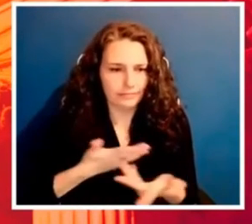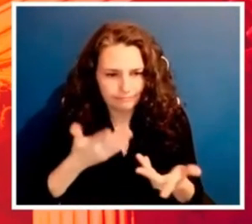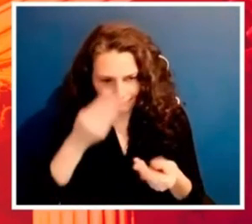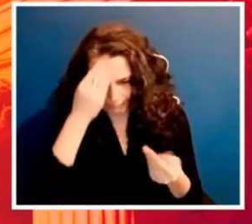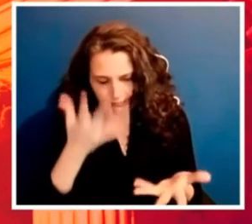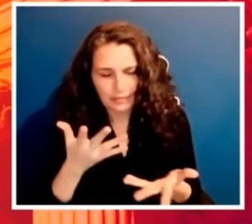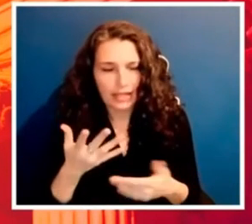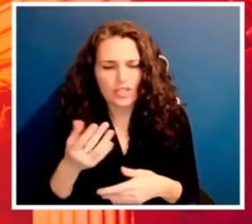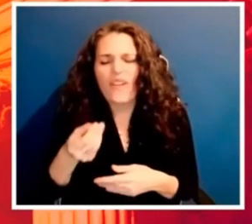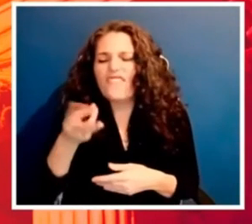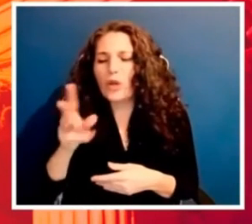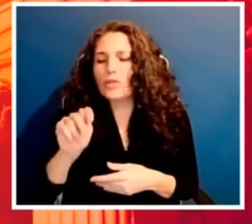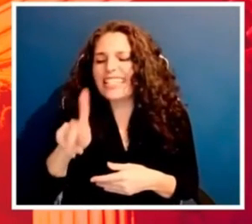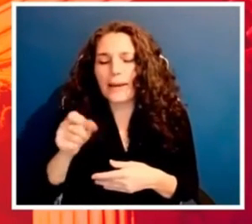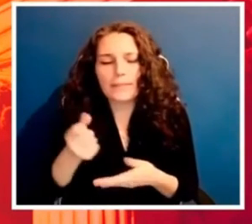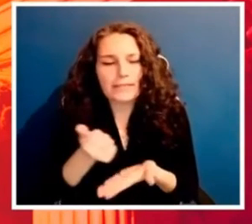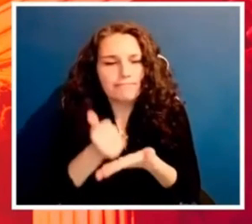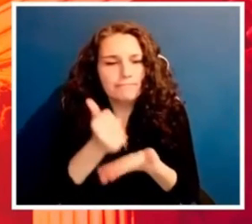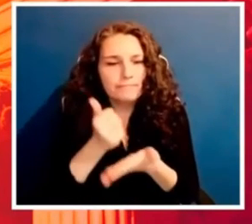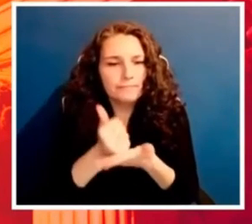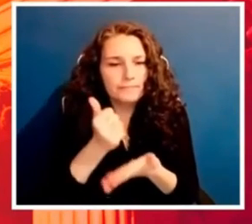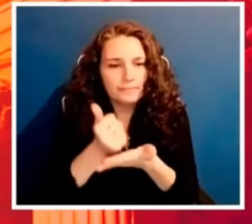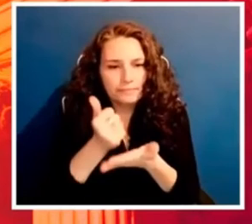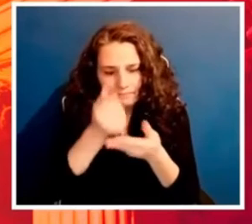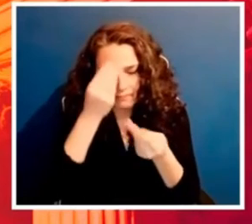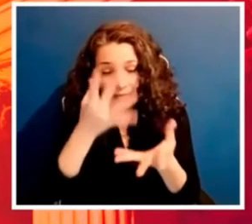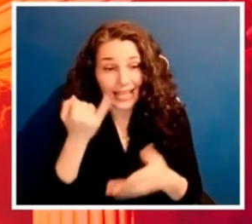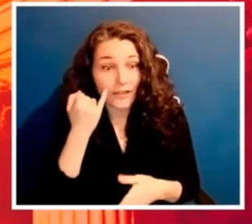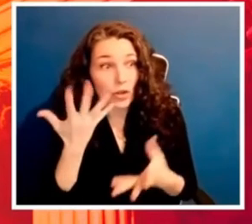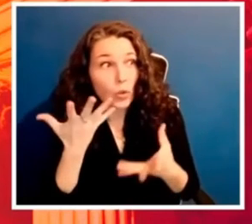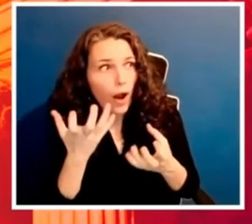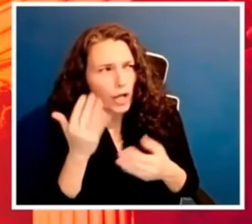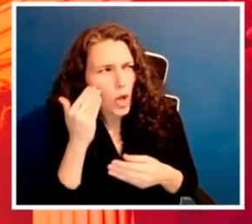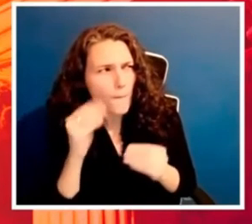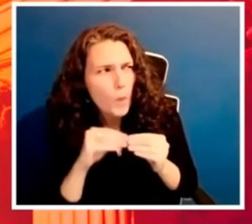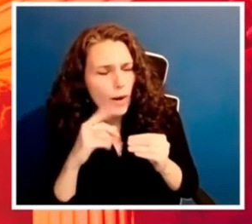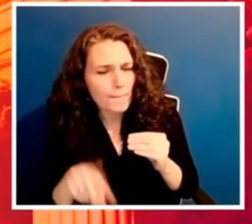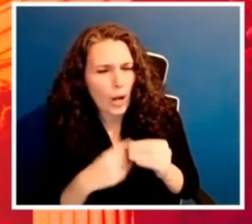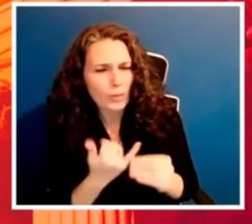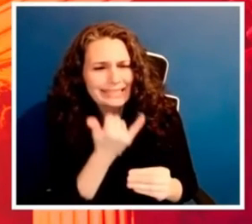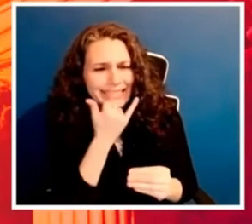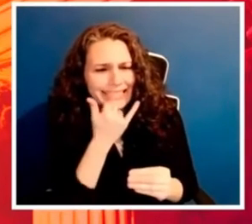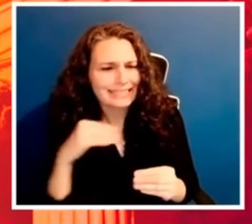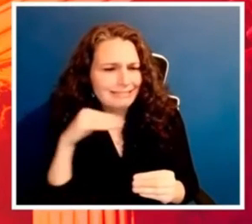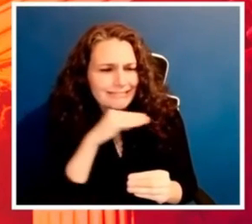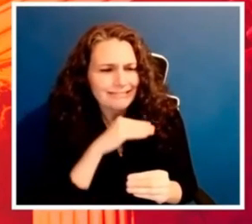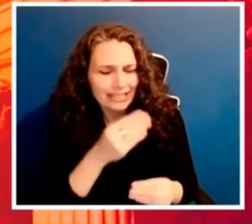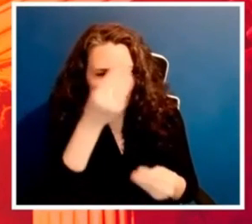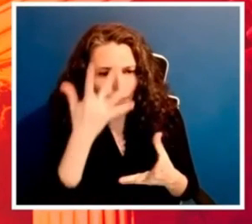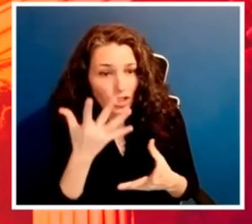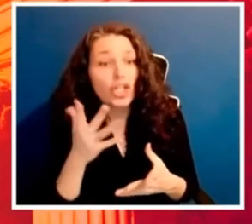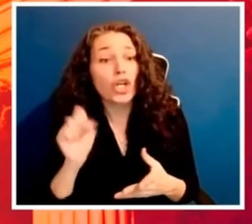more information to fight disinformation, be sure to sign up to receive the toolkit